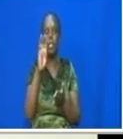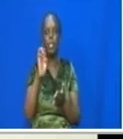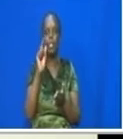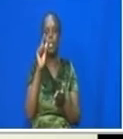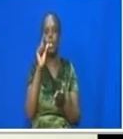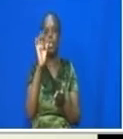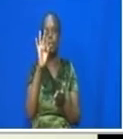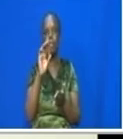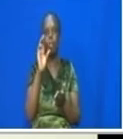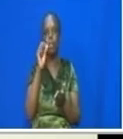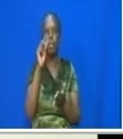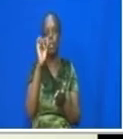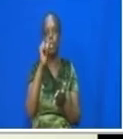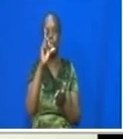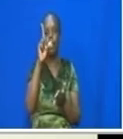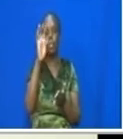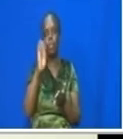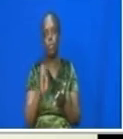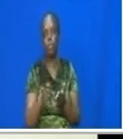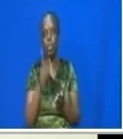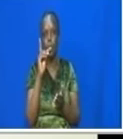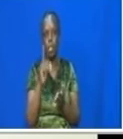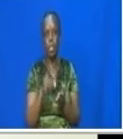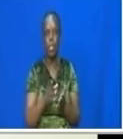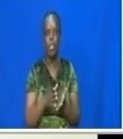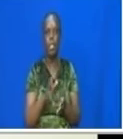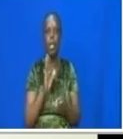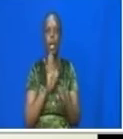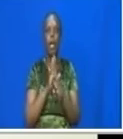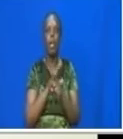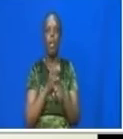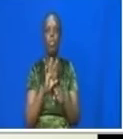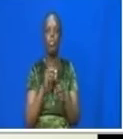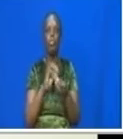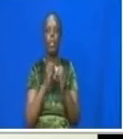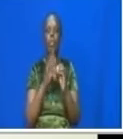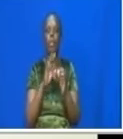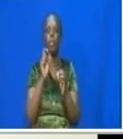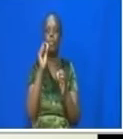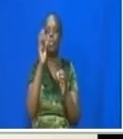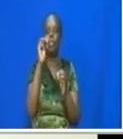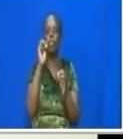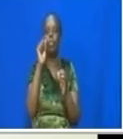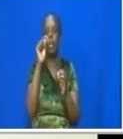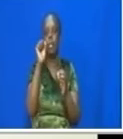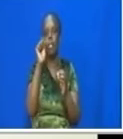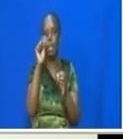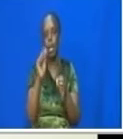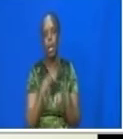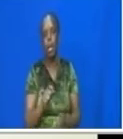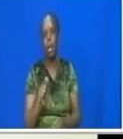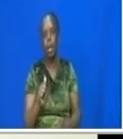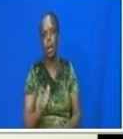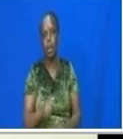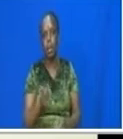C, thick leaf cuticle. D, an increased number